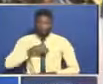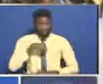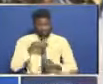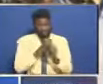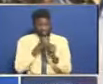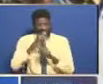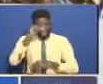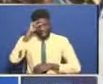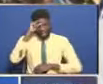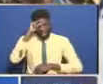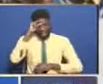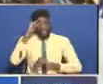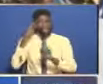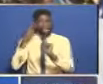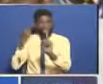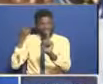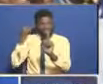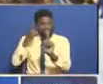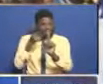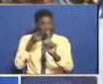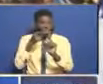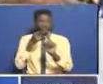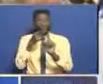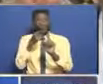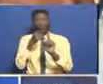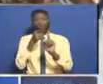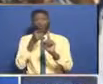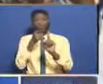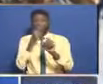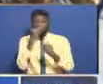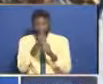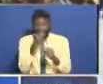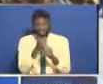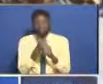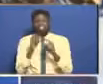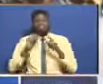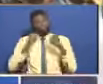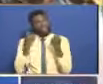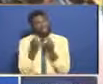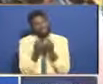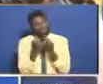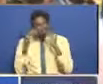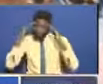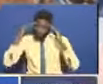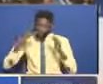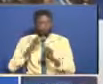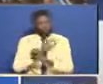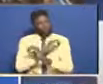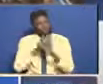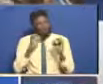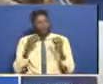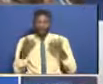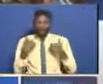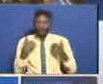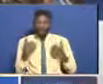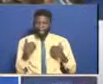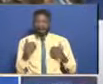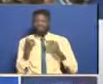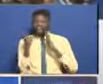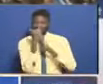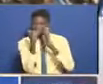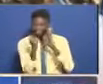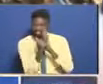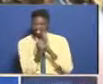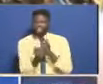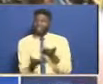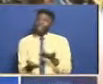pale, tusinge mambo ya ukabila, tusingile mambo gani, tuwe na serikali ambayo itaweka sera na mikakati ambayo